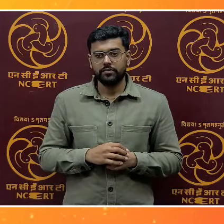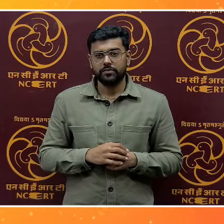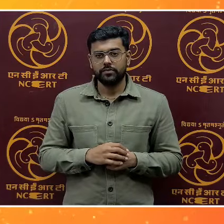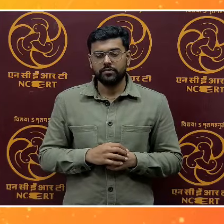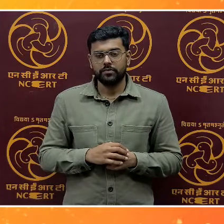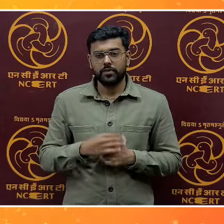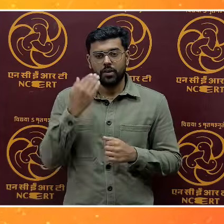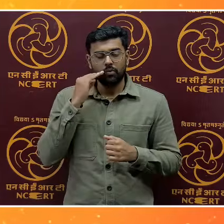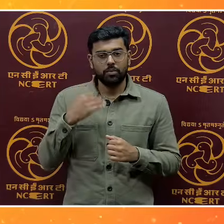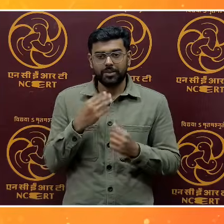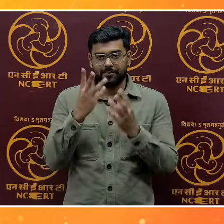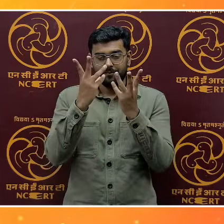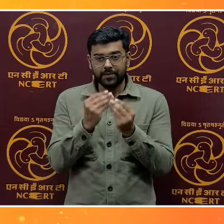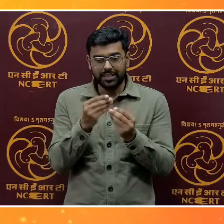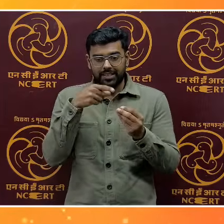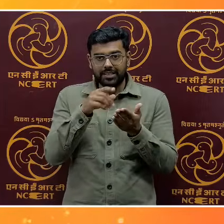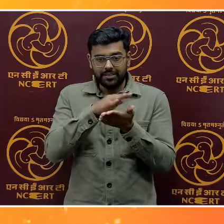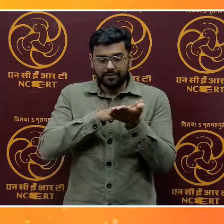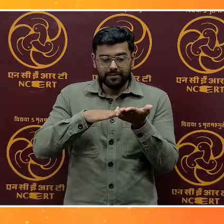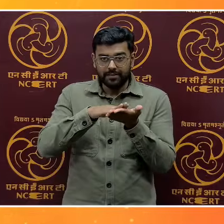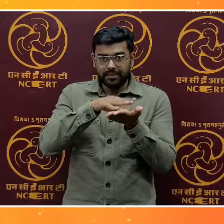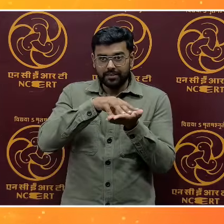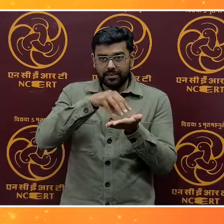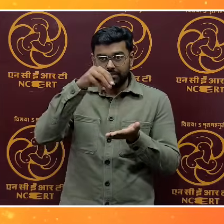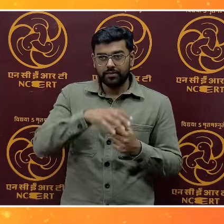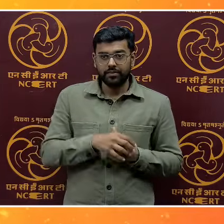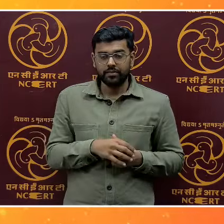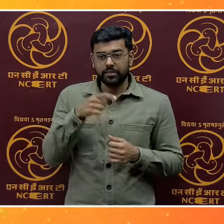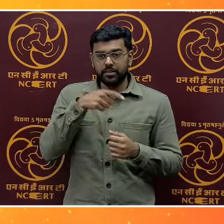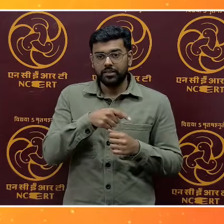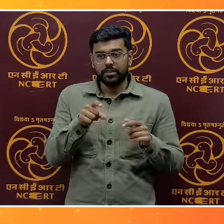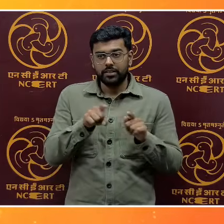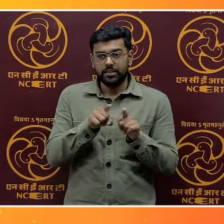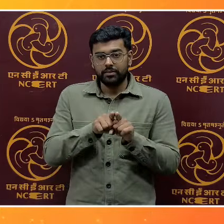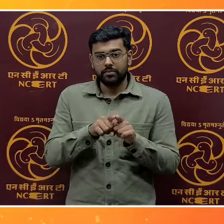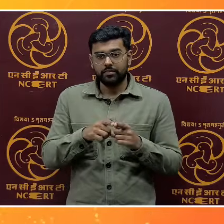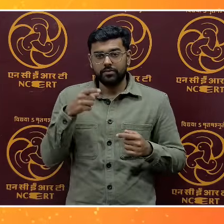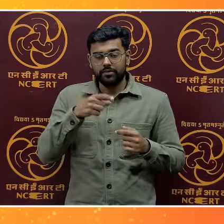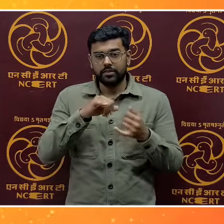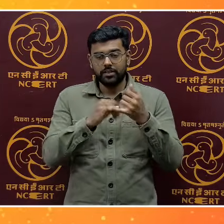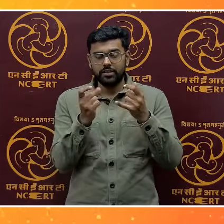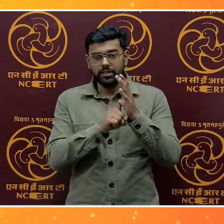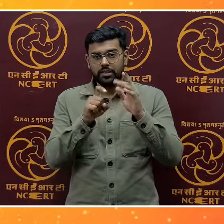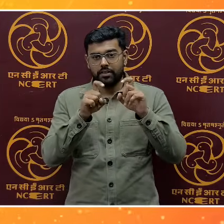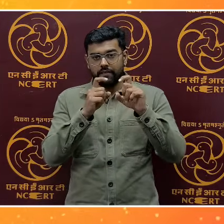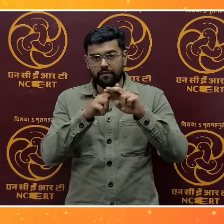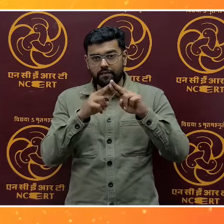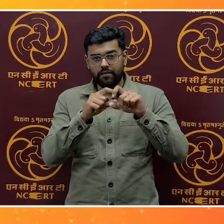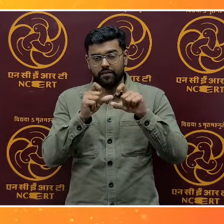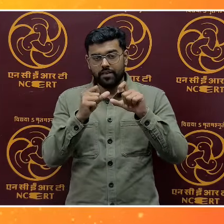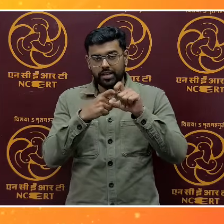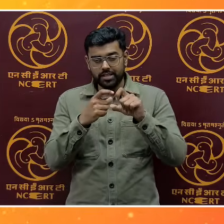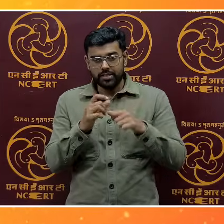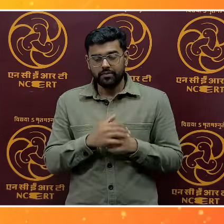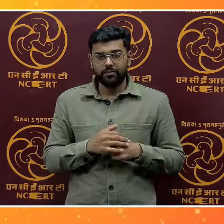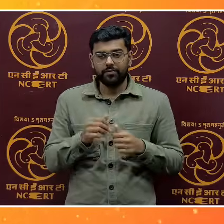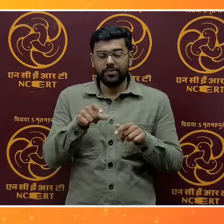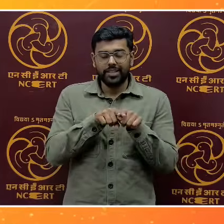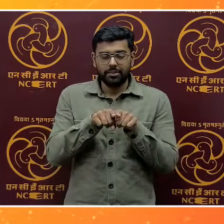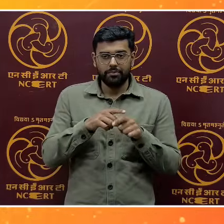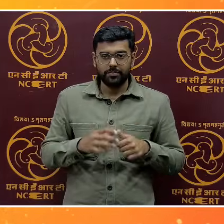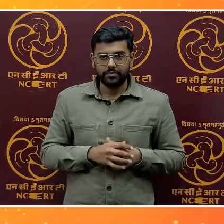yes, when I calculate the surface, Tanvi, it is said to be surface area. Okay. Here, suppose I